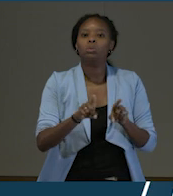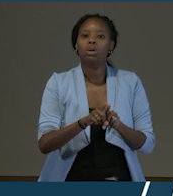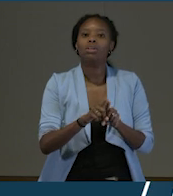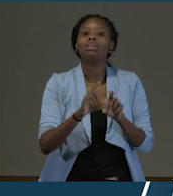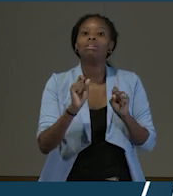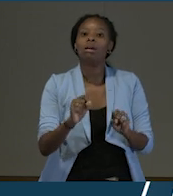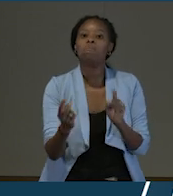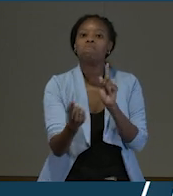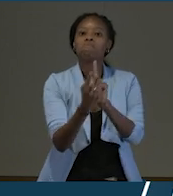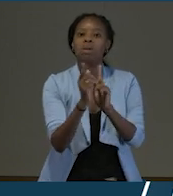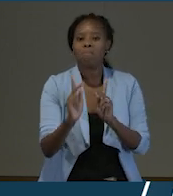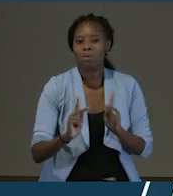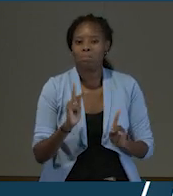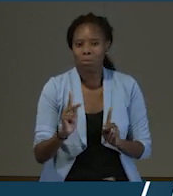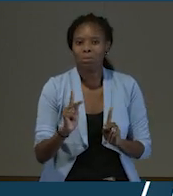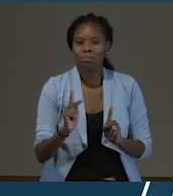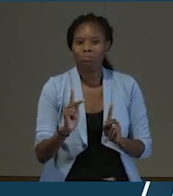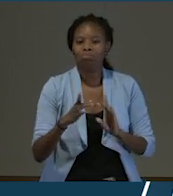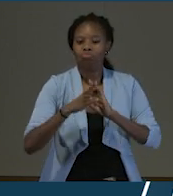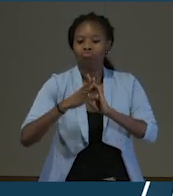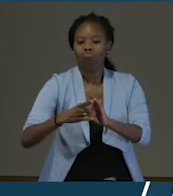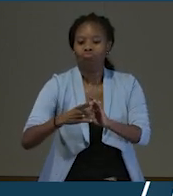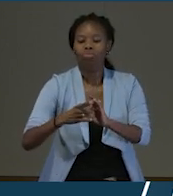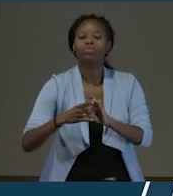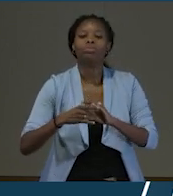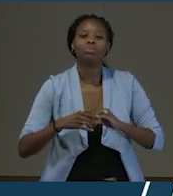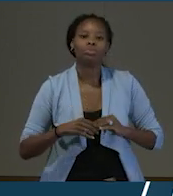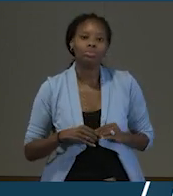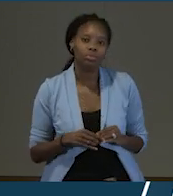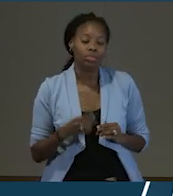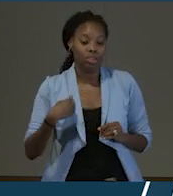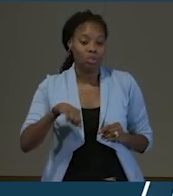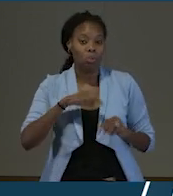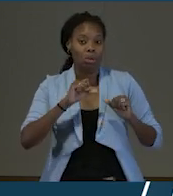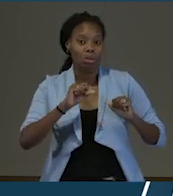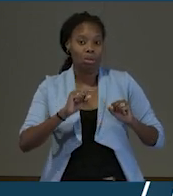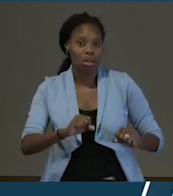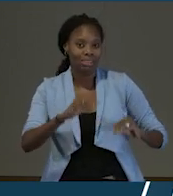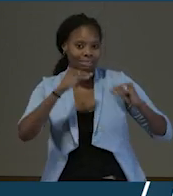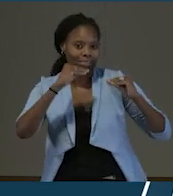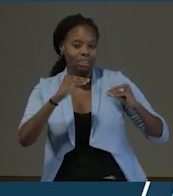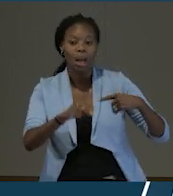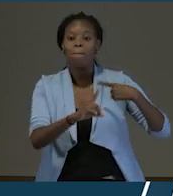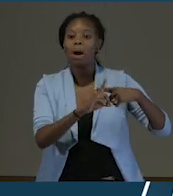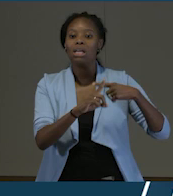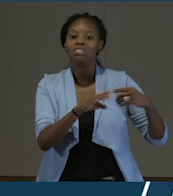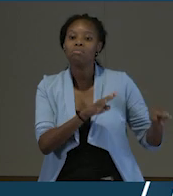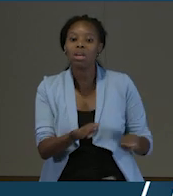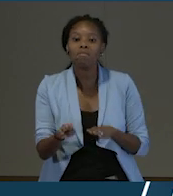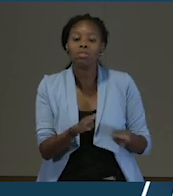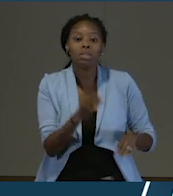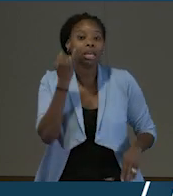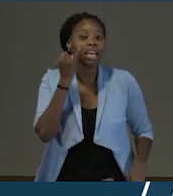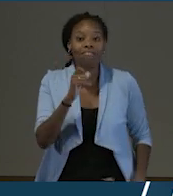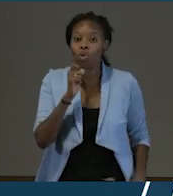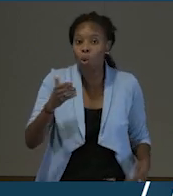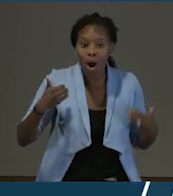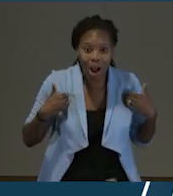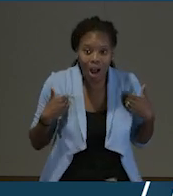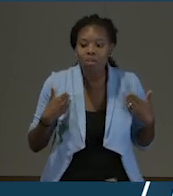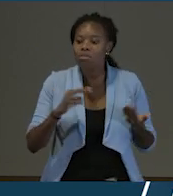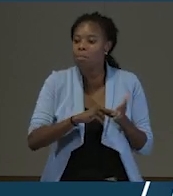So playtimes are teachable moments to reinforce positive behaviors Without it, children will not know how to handle